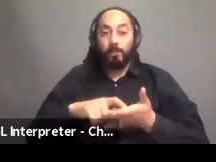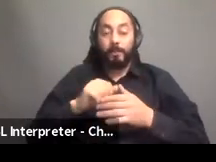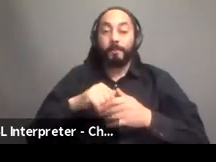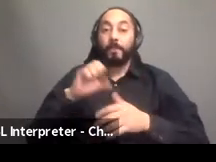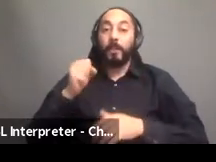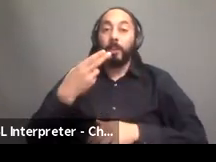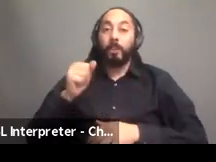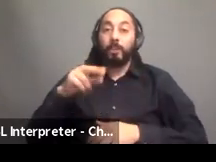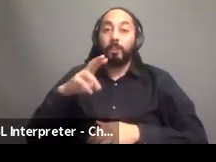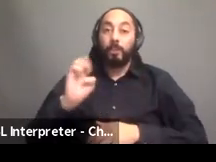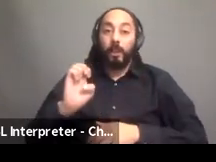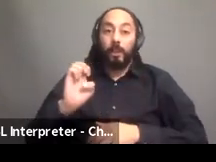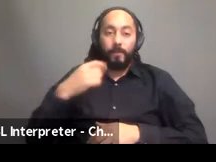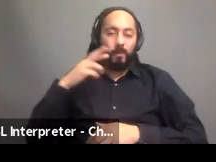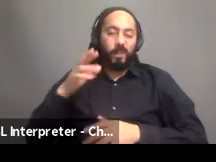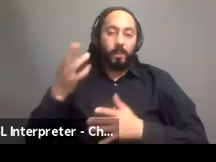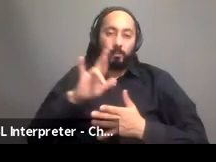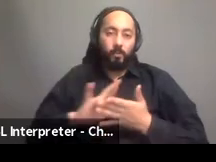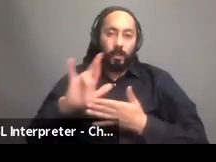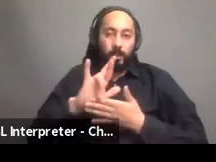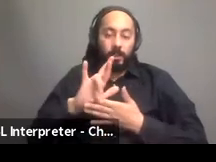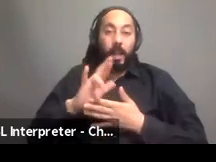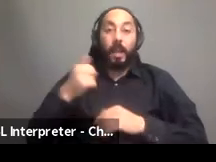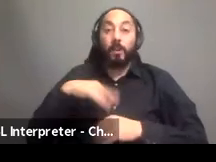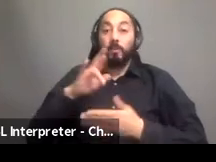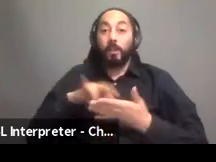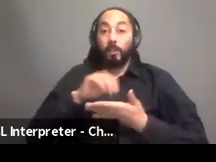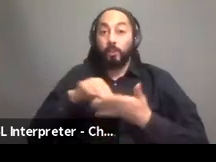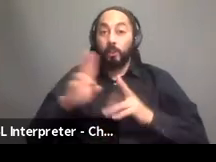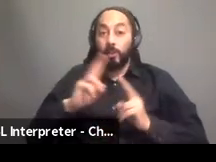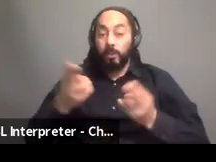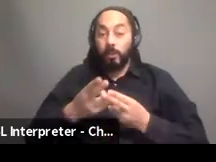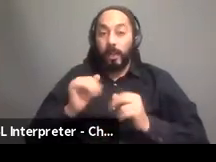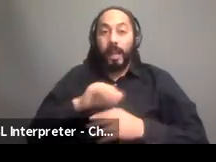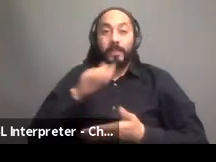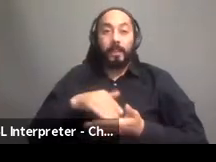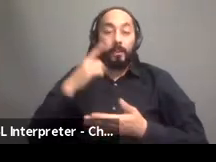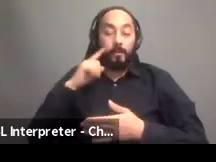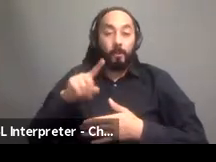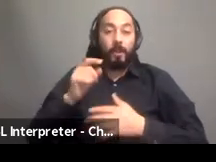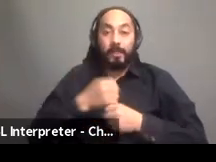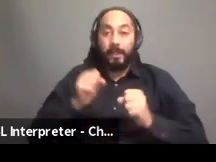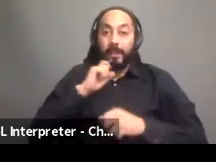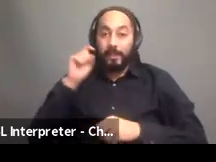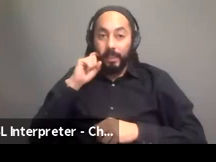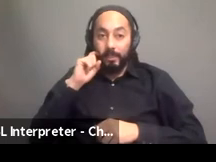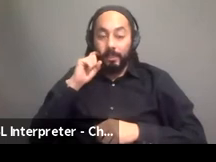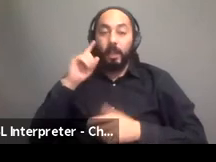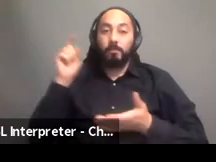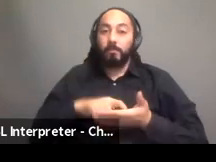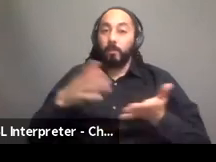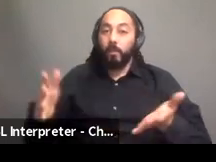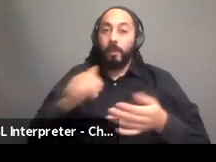Students Association of Ryerson, the Ryerson Students Union, and the Center for Safer Sex and Sexual Violence Support acknowledges that gender